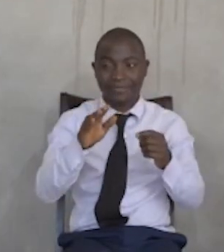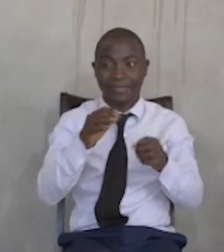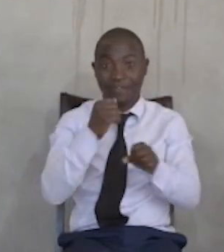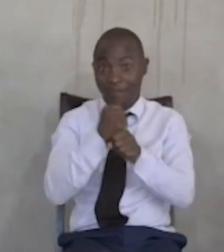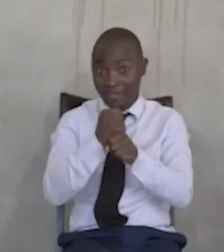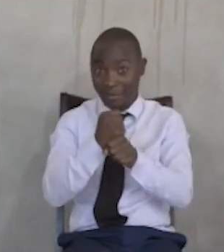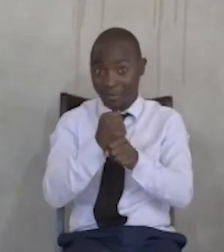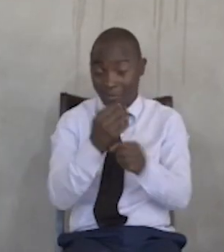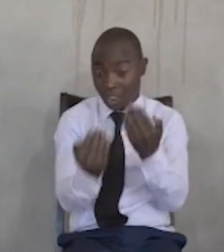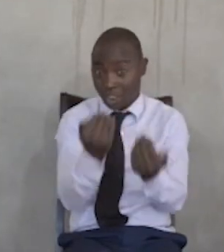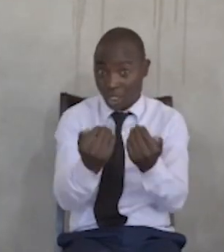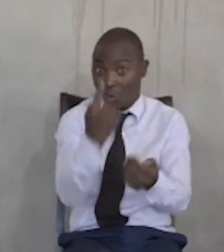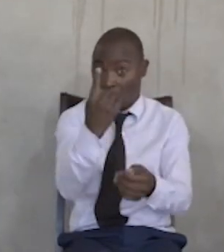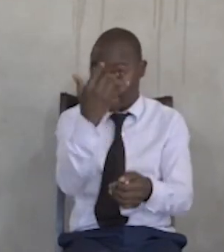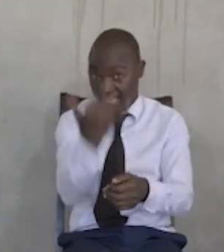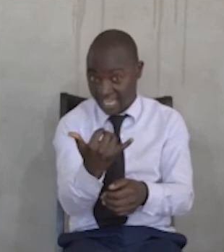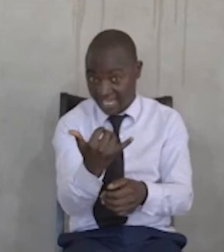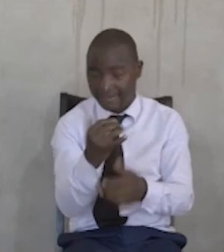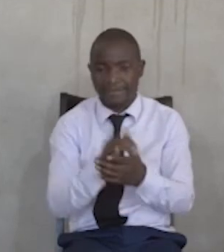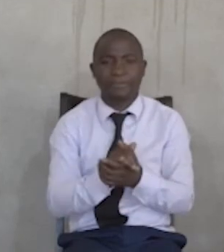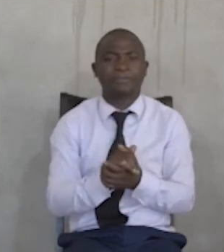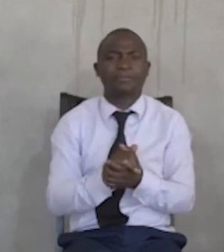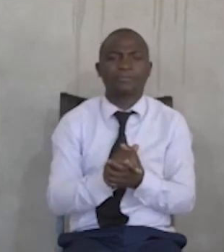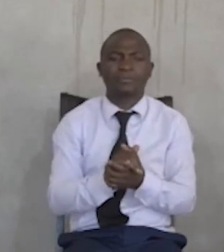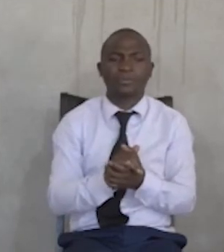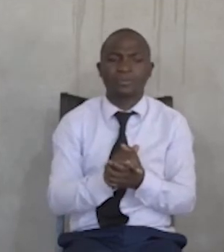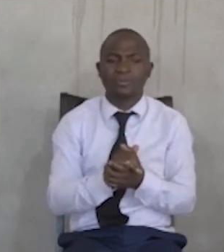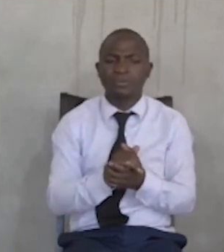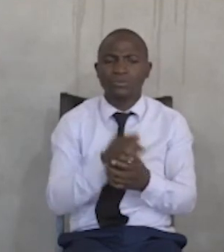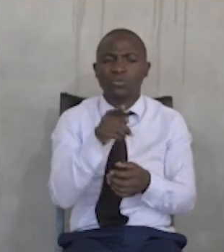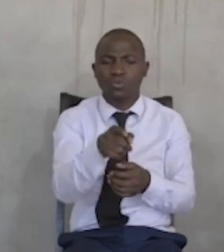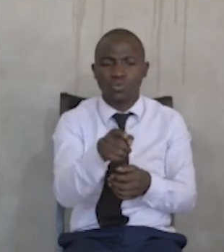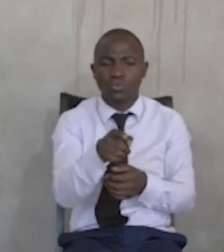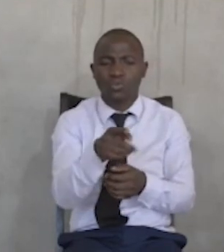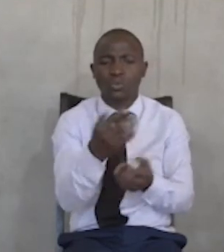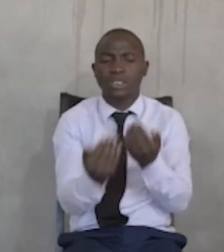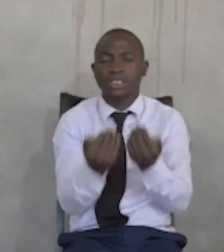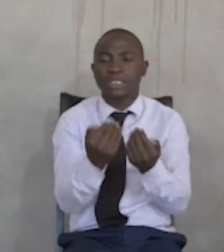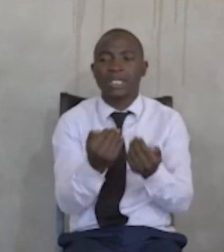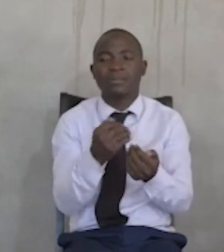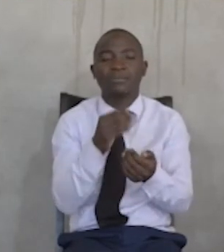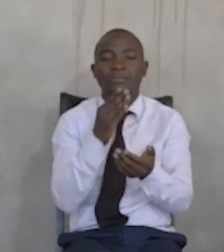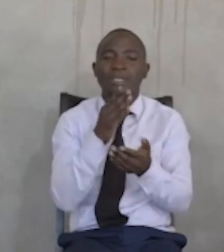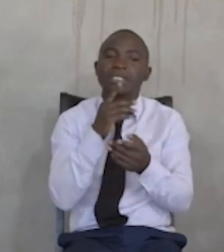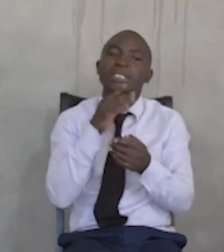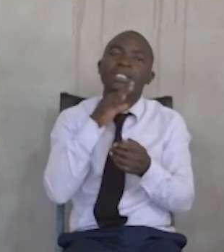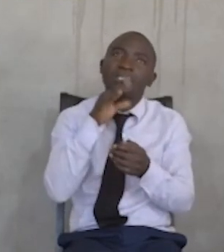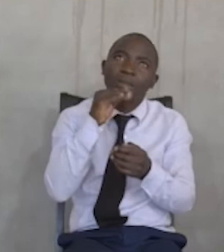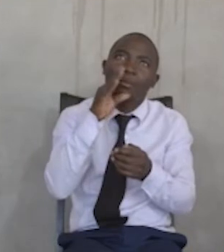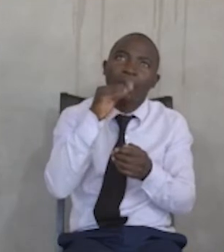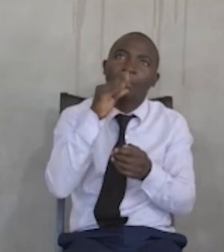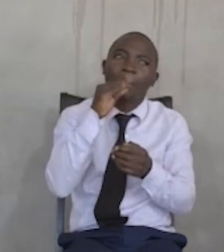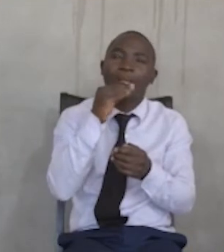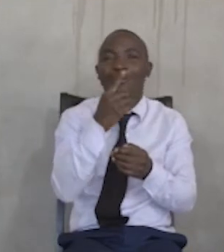a year old, we expect them to be able to start to say one or two words.